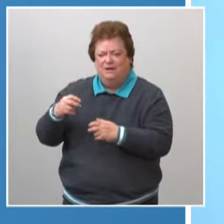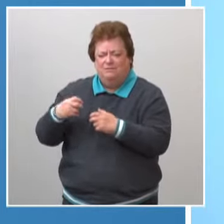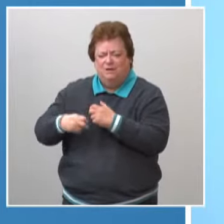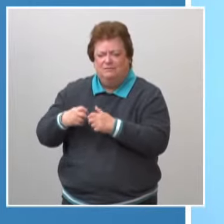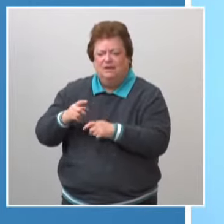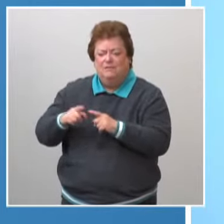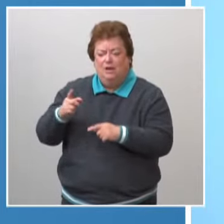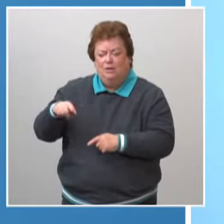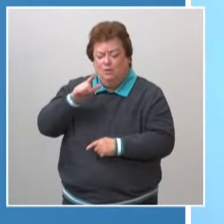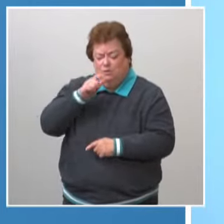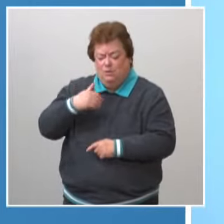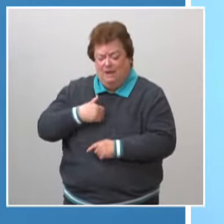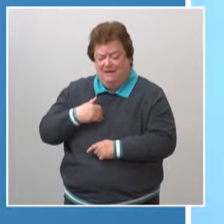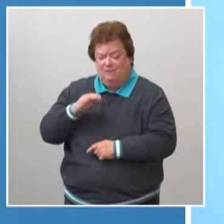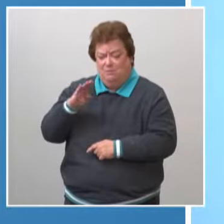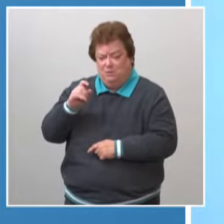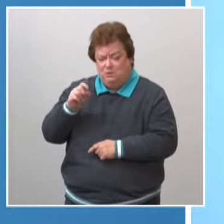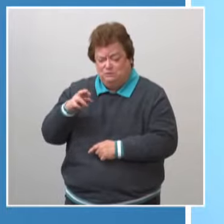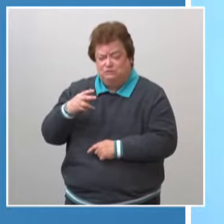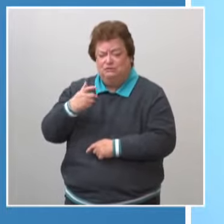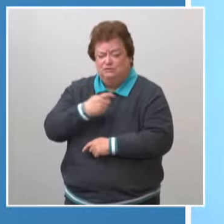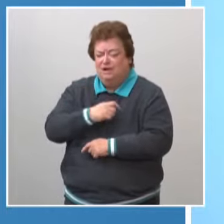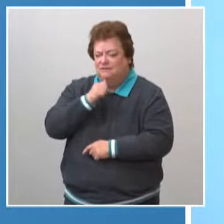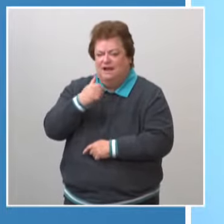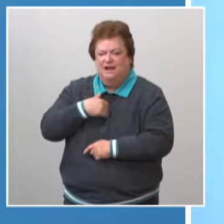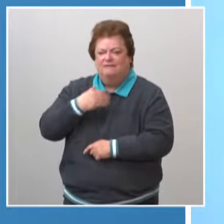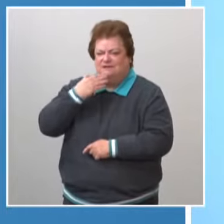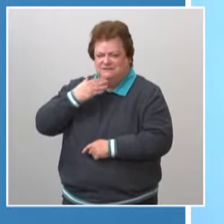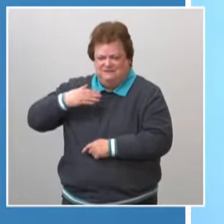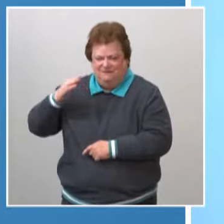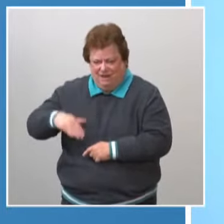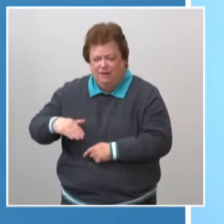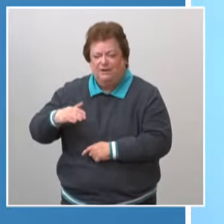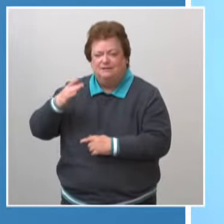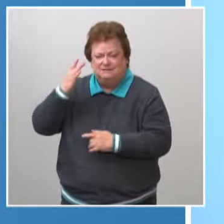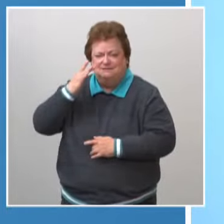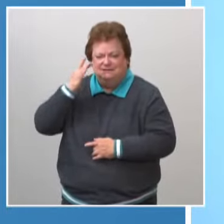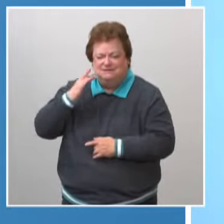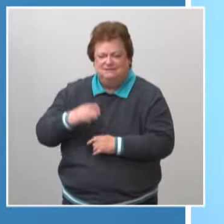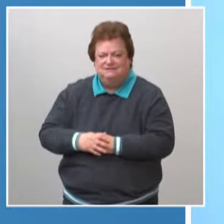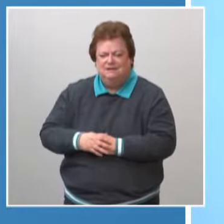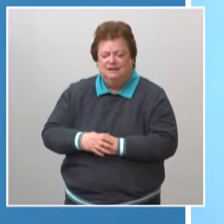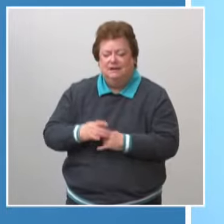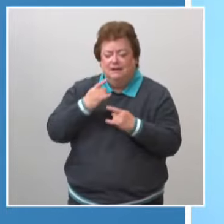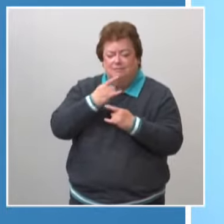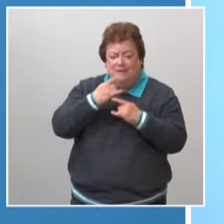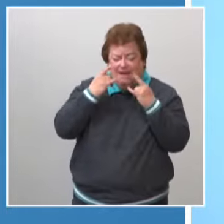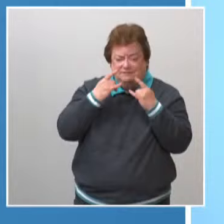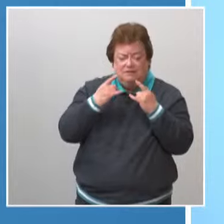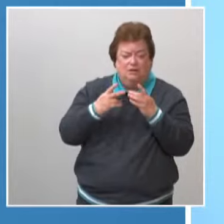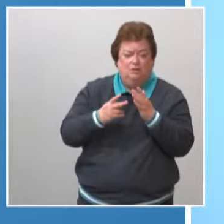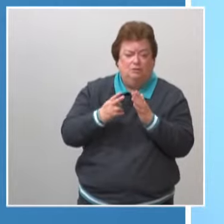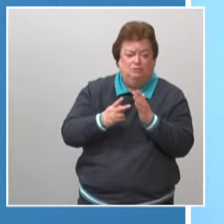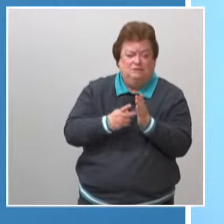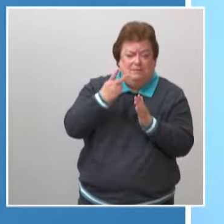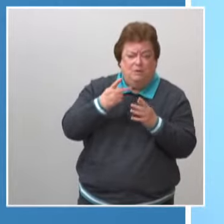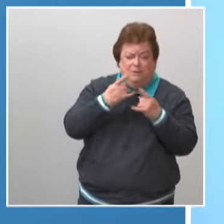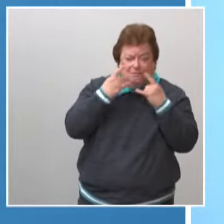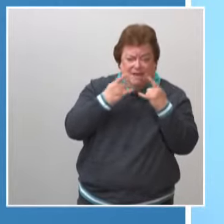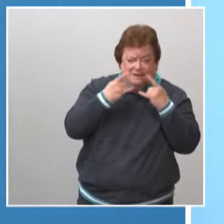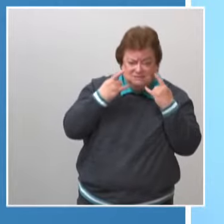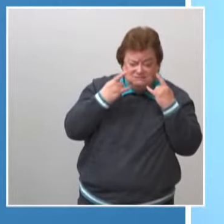really are not having the severity of the disease. And then, of course, mask. Even consider double masking. We're finding with